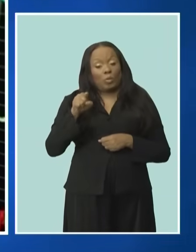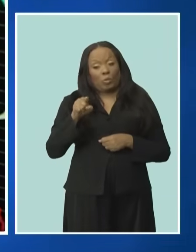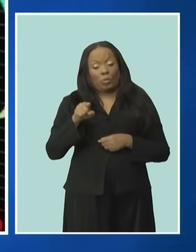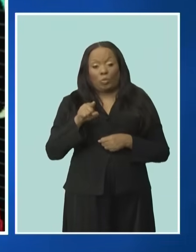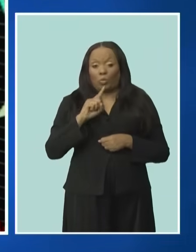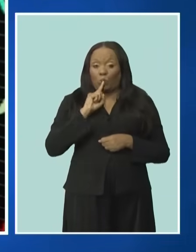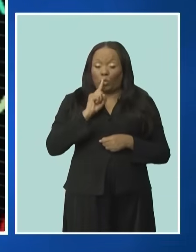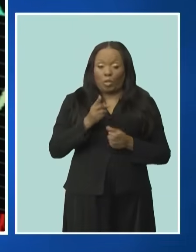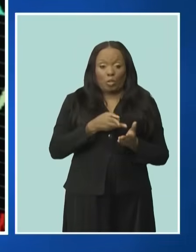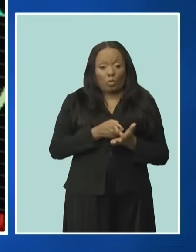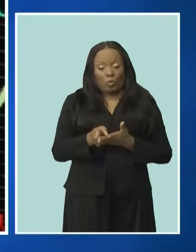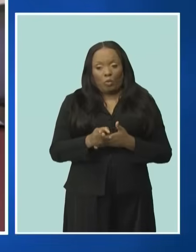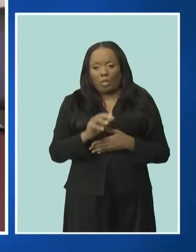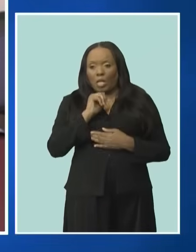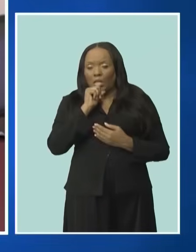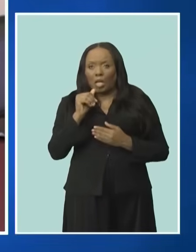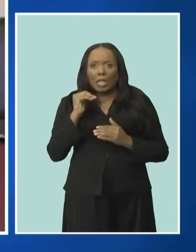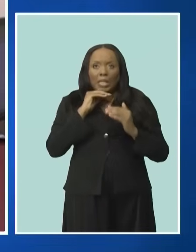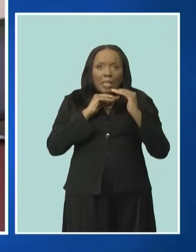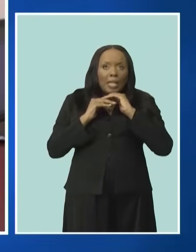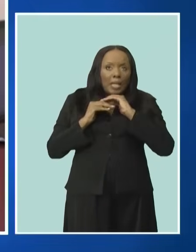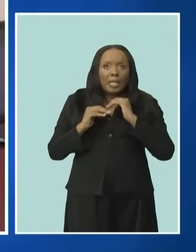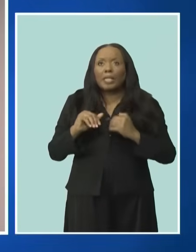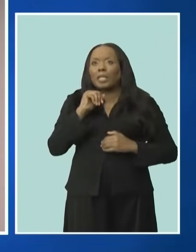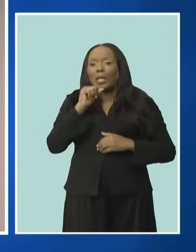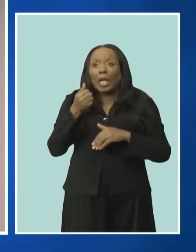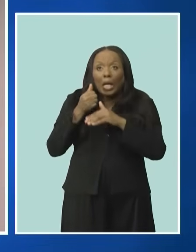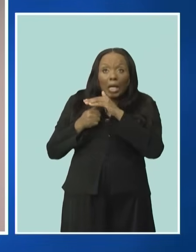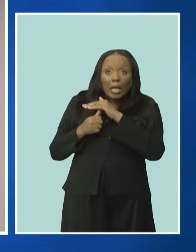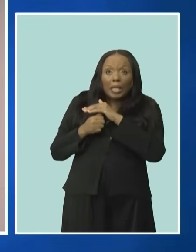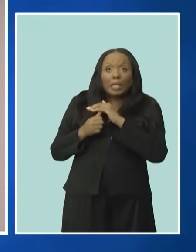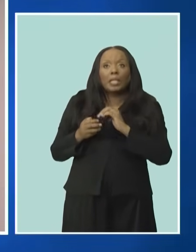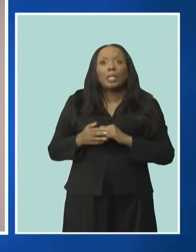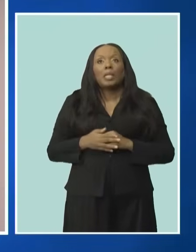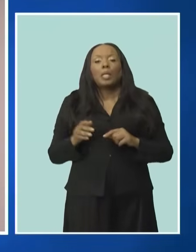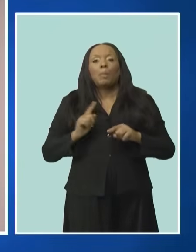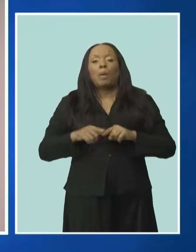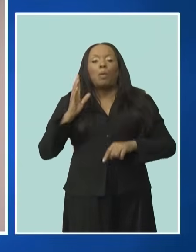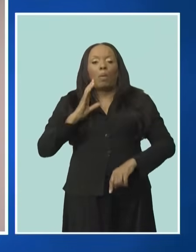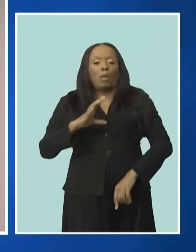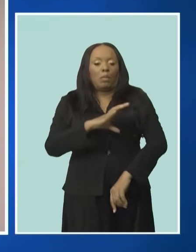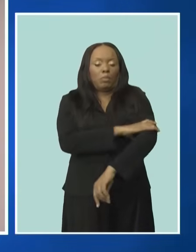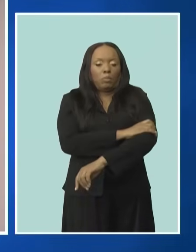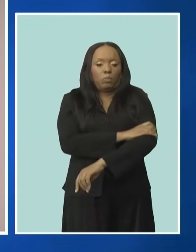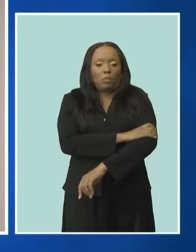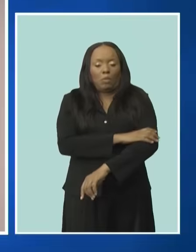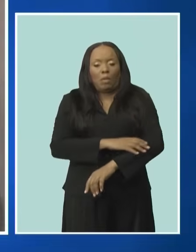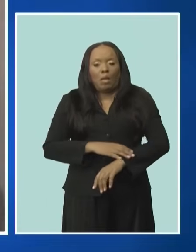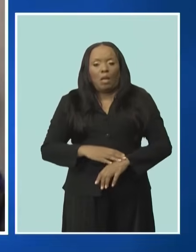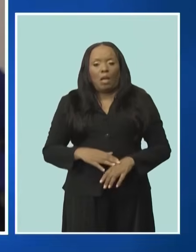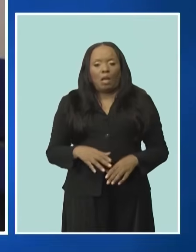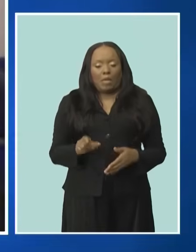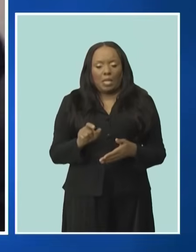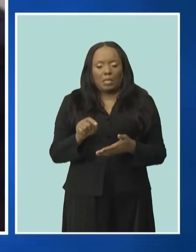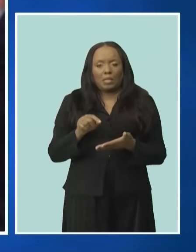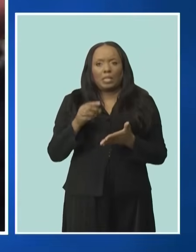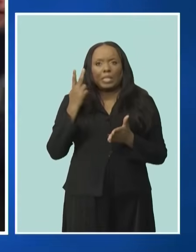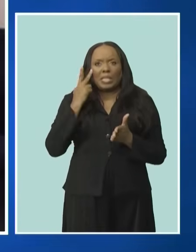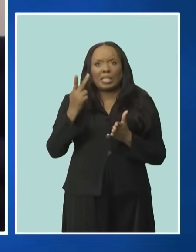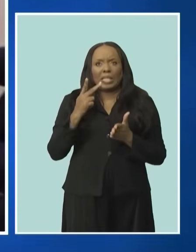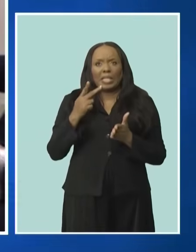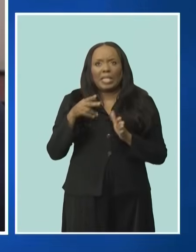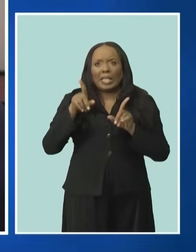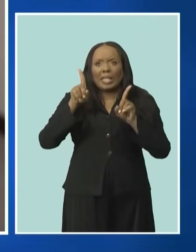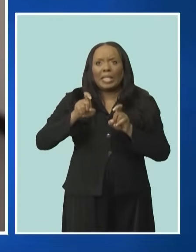integrity that we need you to act with, such that the rest of the society is not put at risk. The truth verification